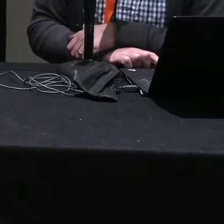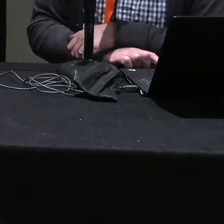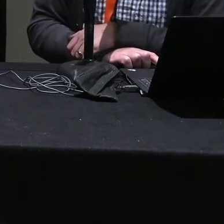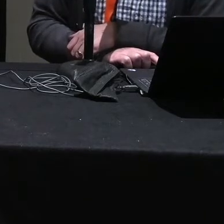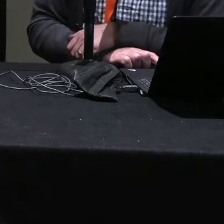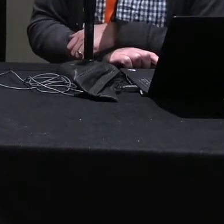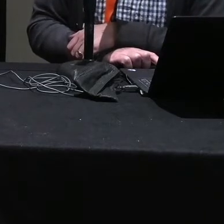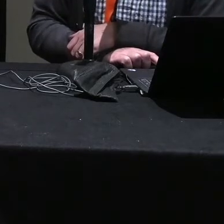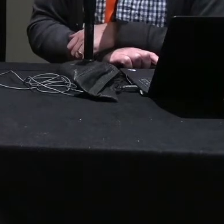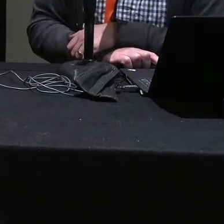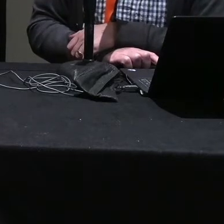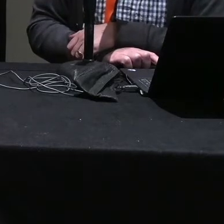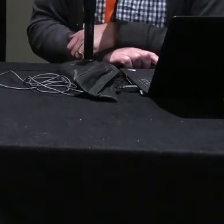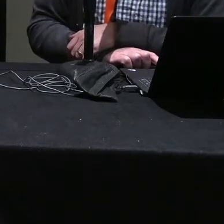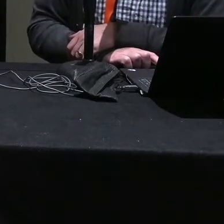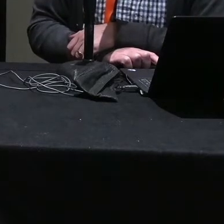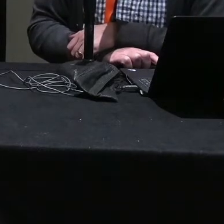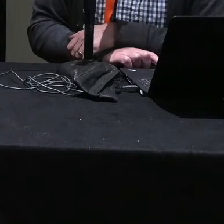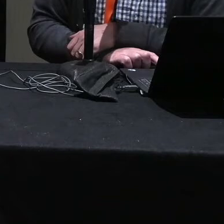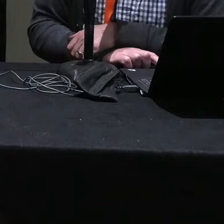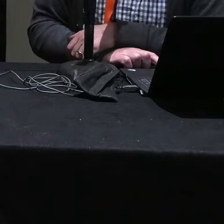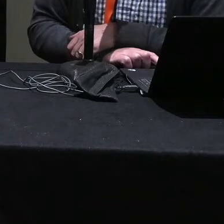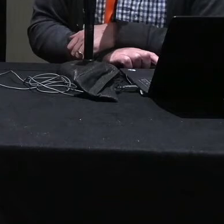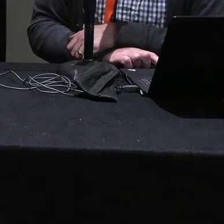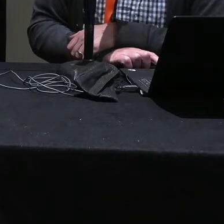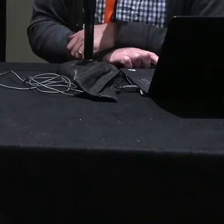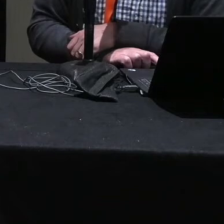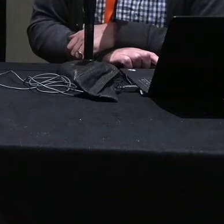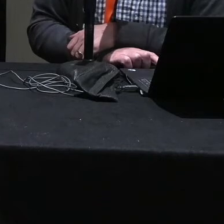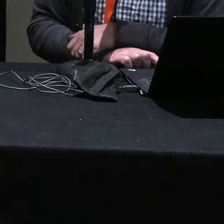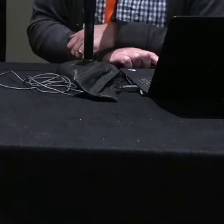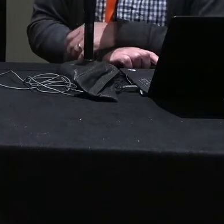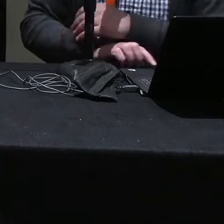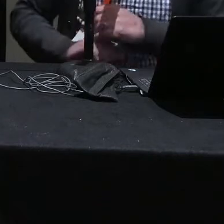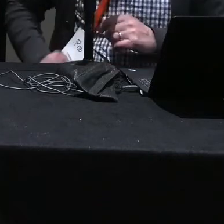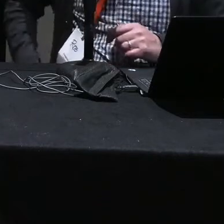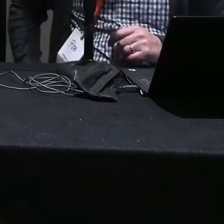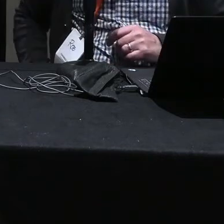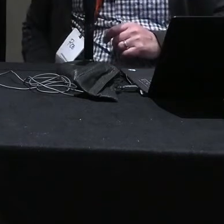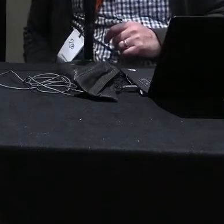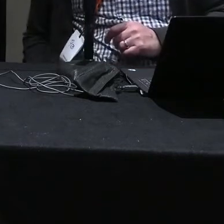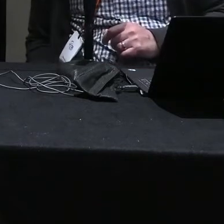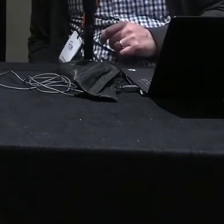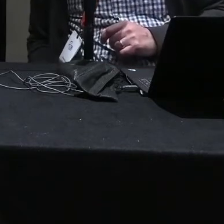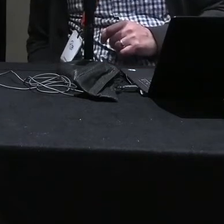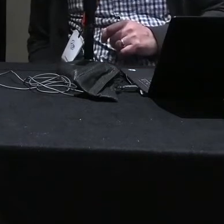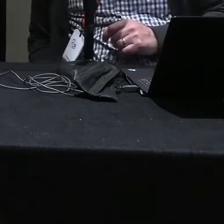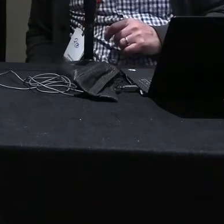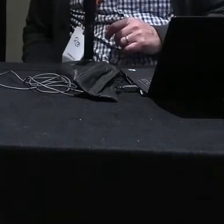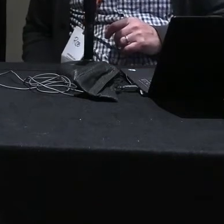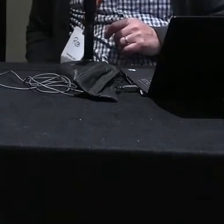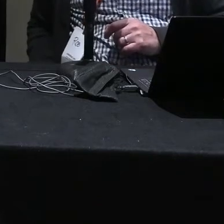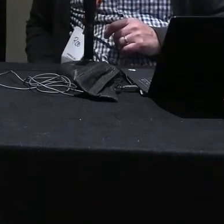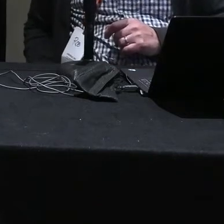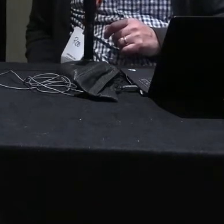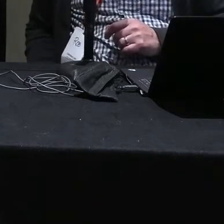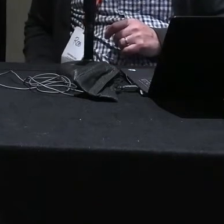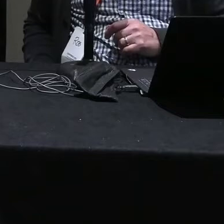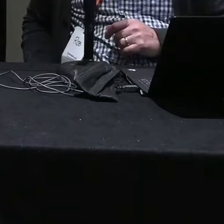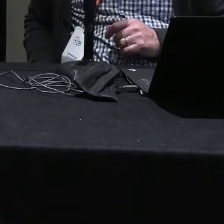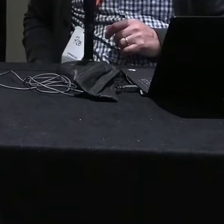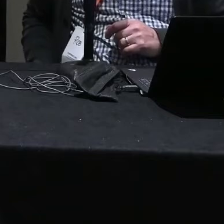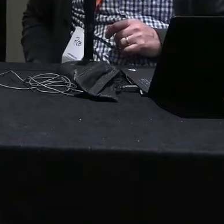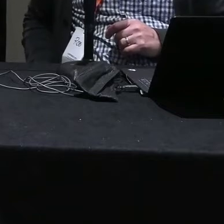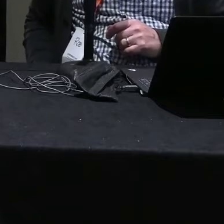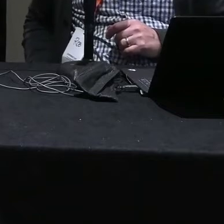And he's not the only one. Tim McGeever is someone I bring up who he did the national tour of